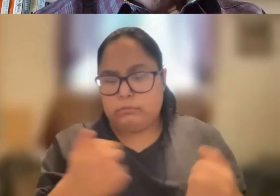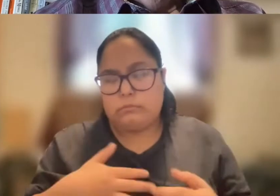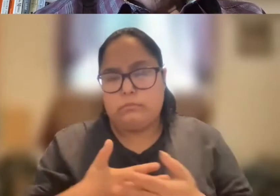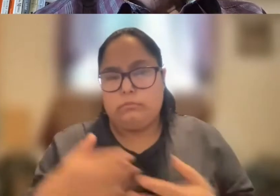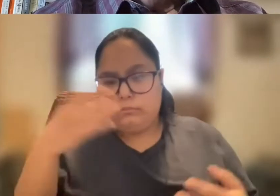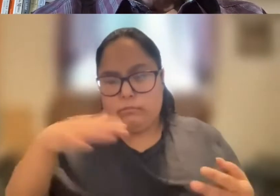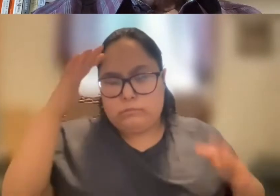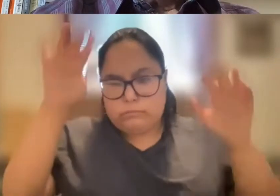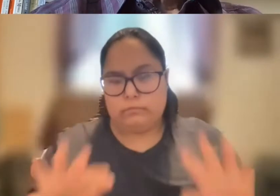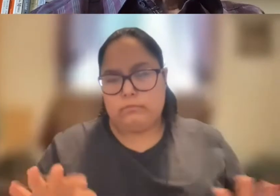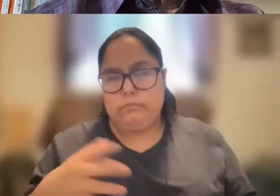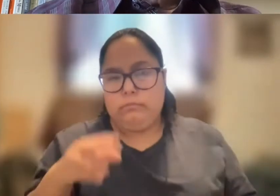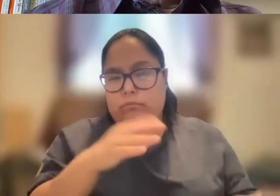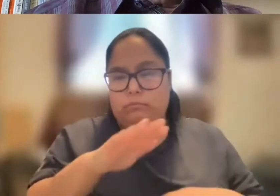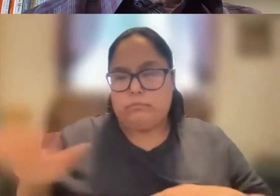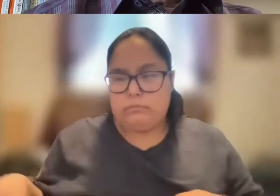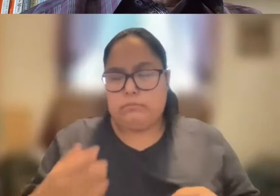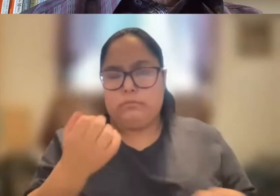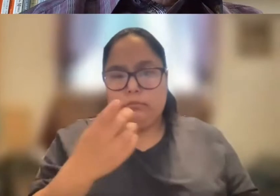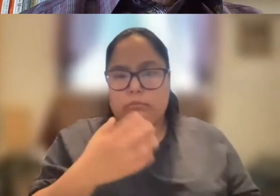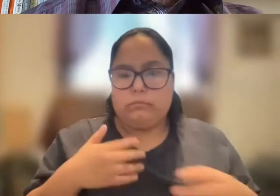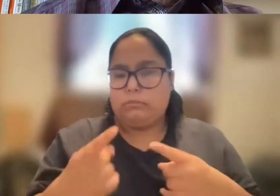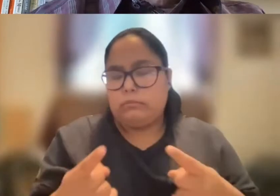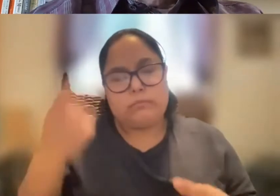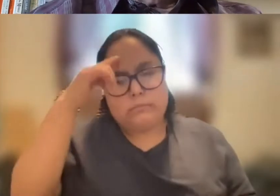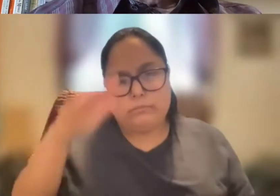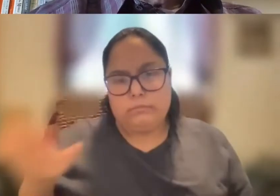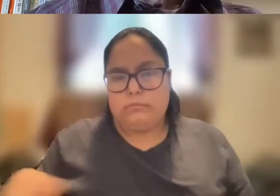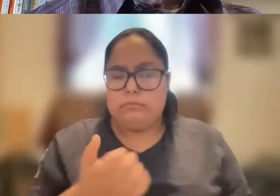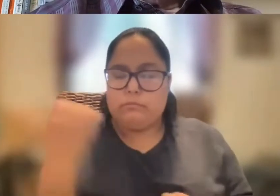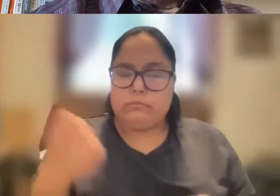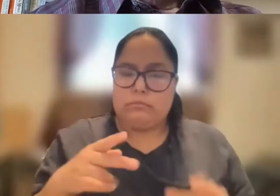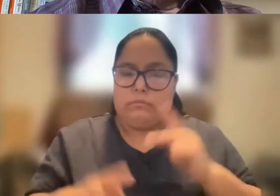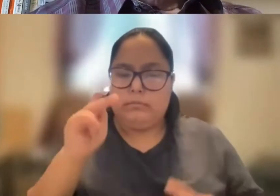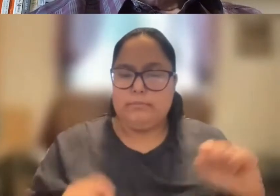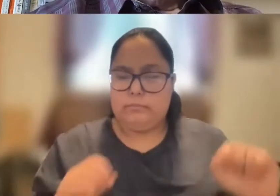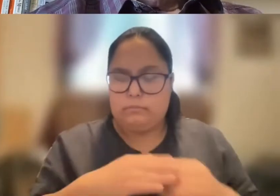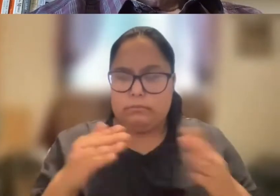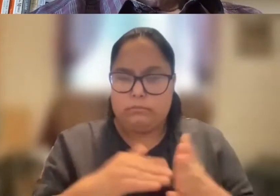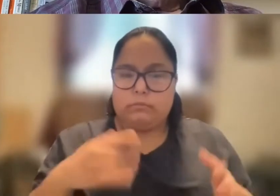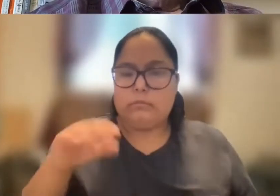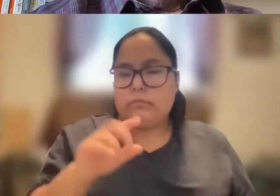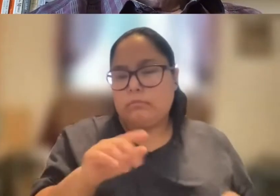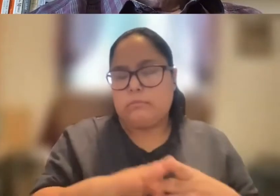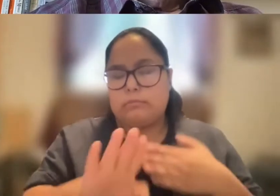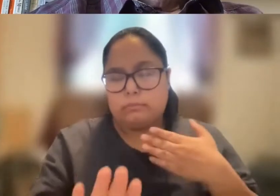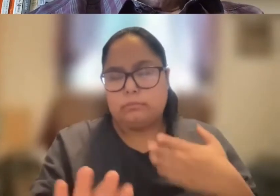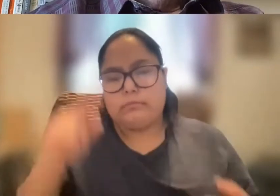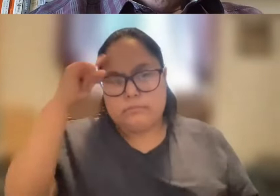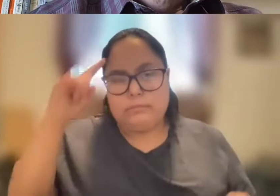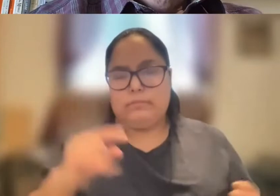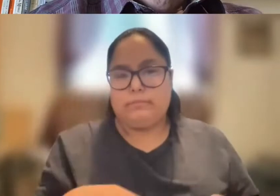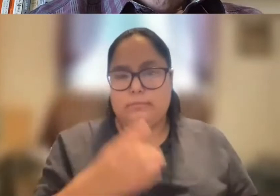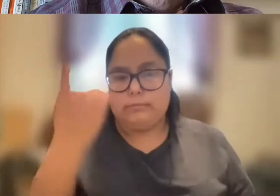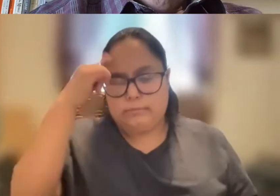I'm amazed that kids are coming to me or coming to other people and coming out of the closet, where